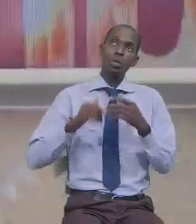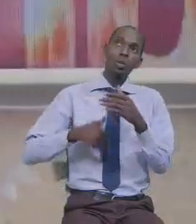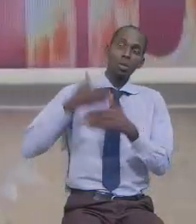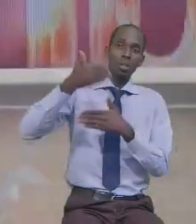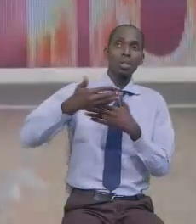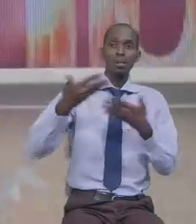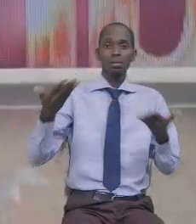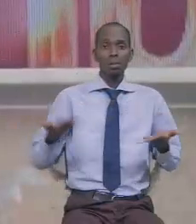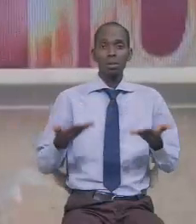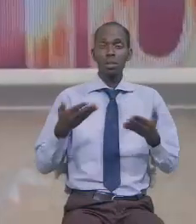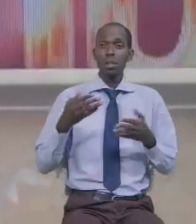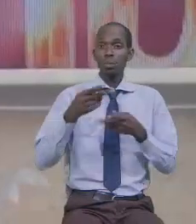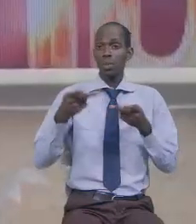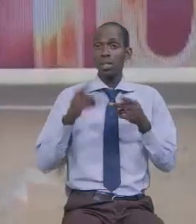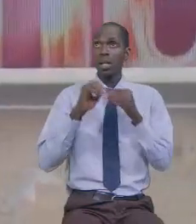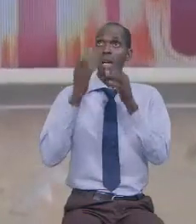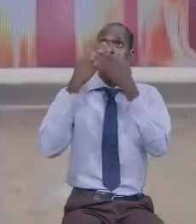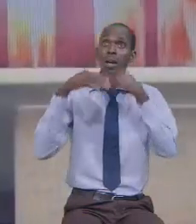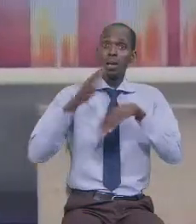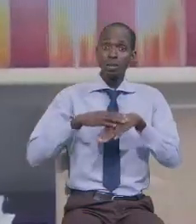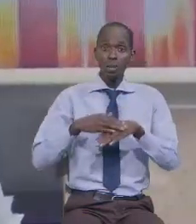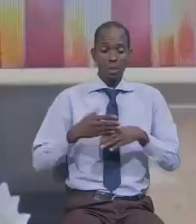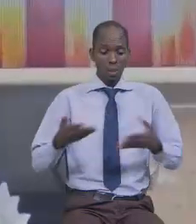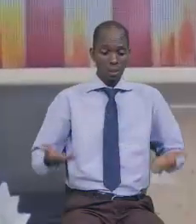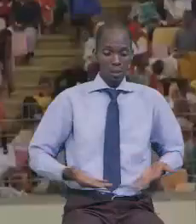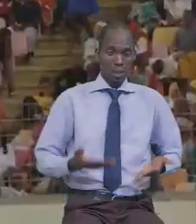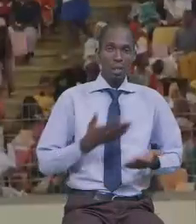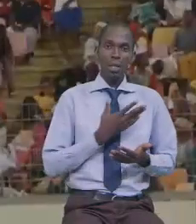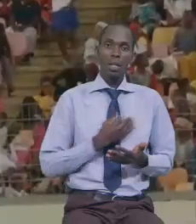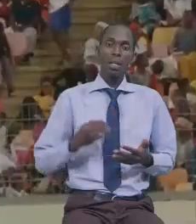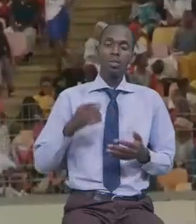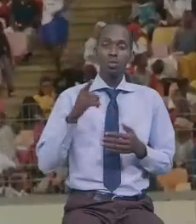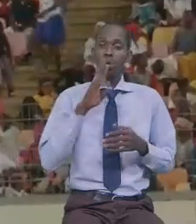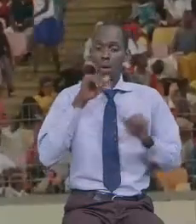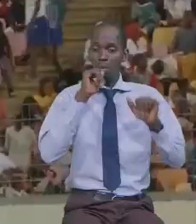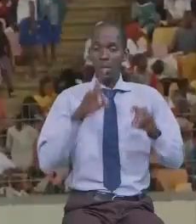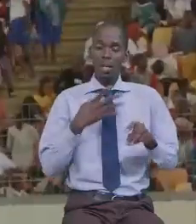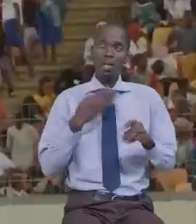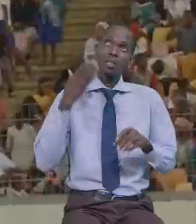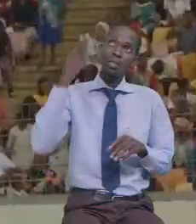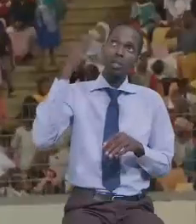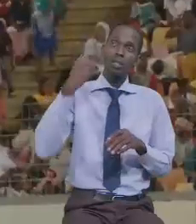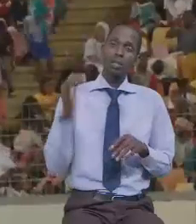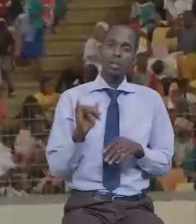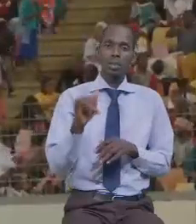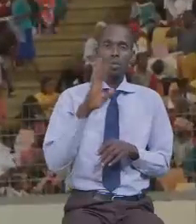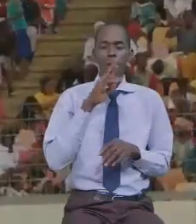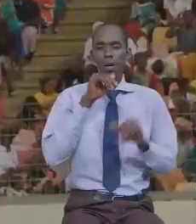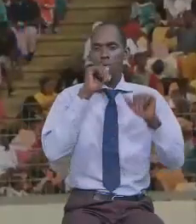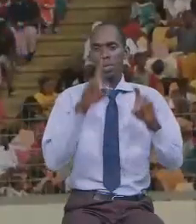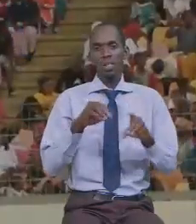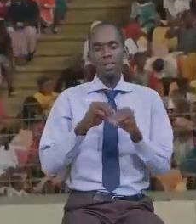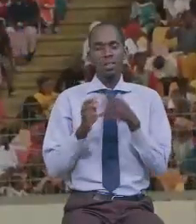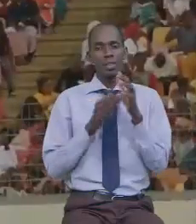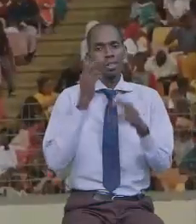Here you are blessed. And there in eternity, you are blessed in Jesus' name. We come to number three